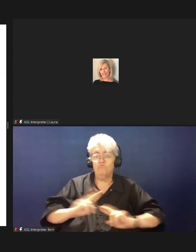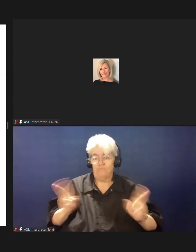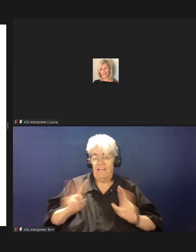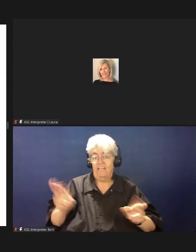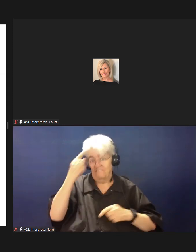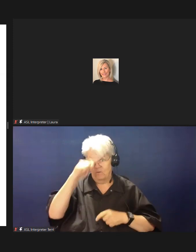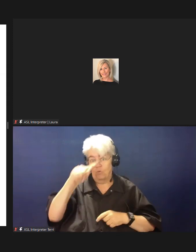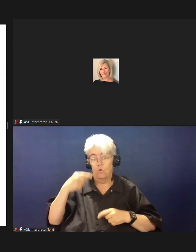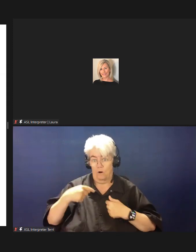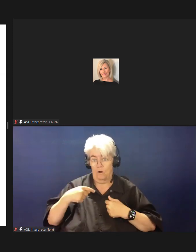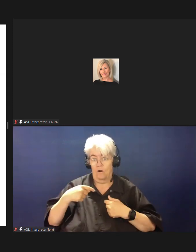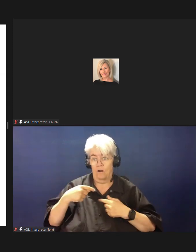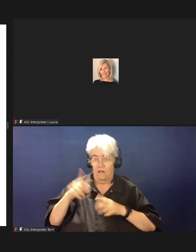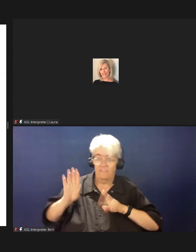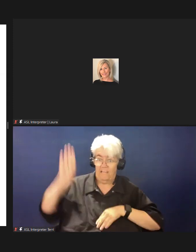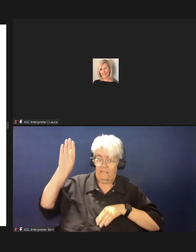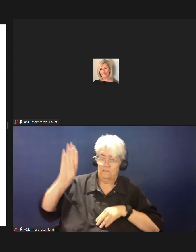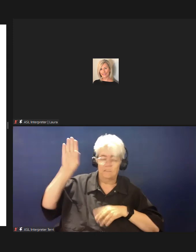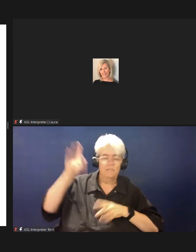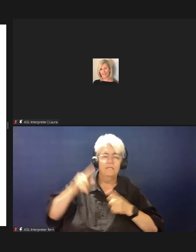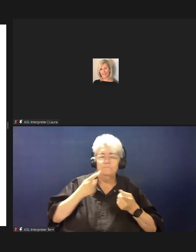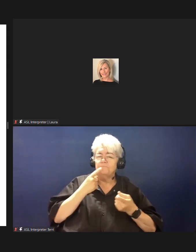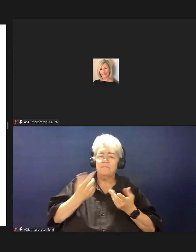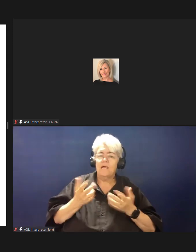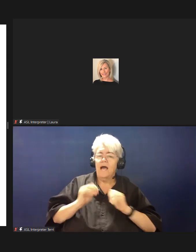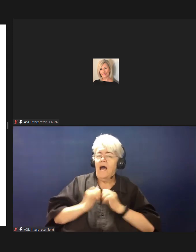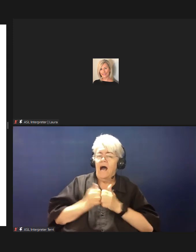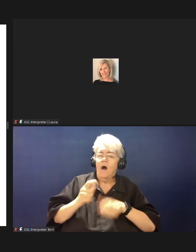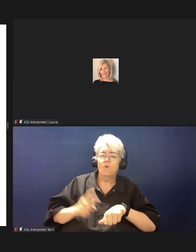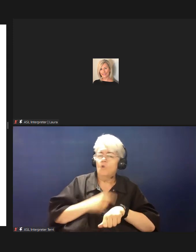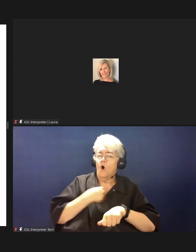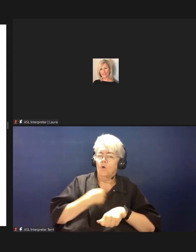webinar, asking about how long the conditioning